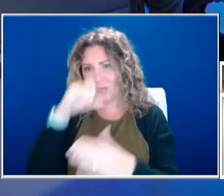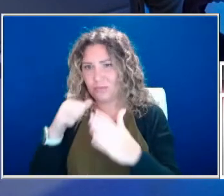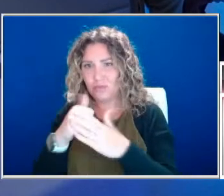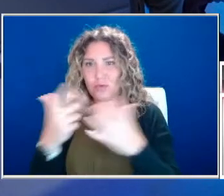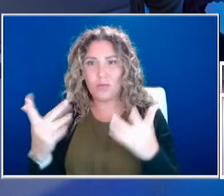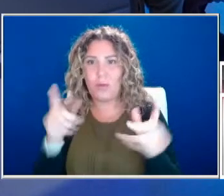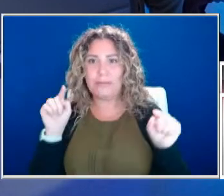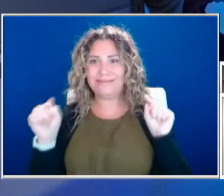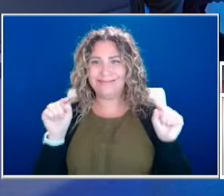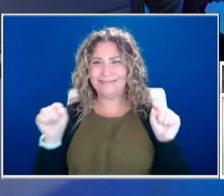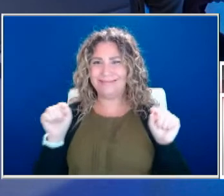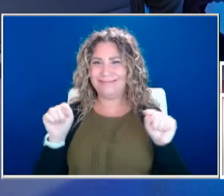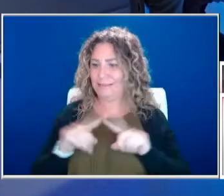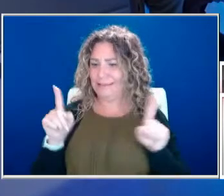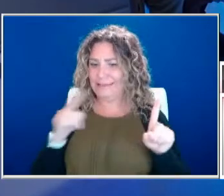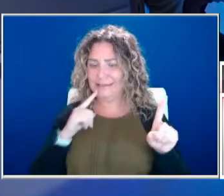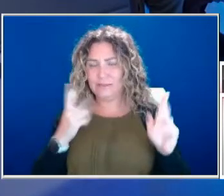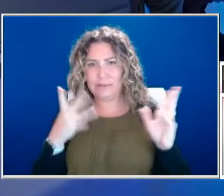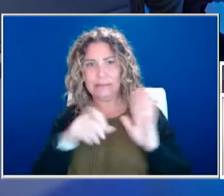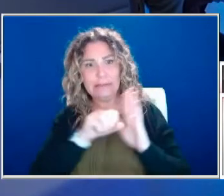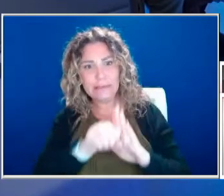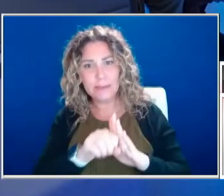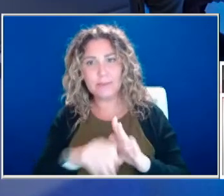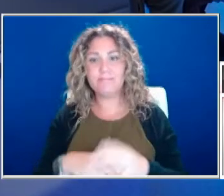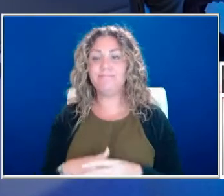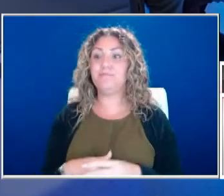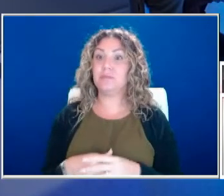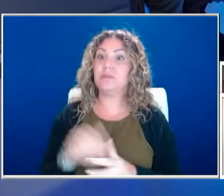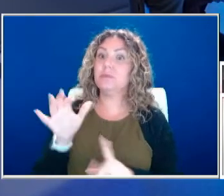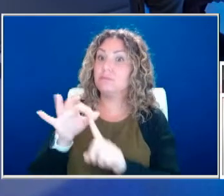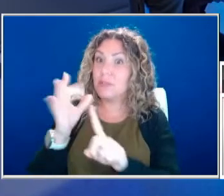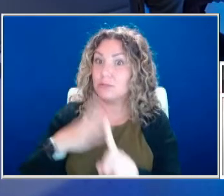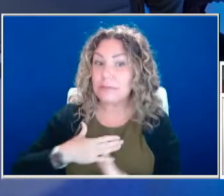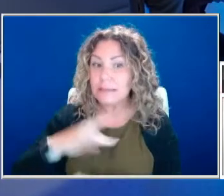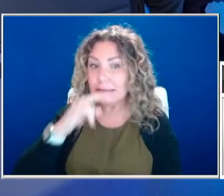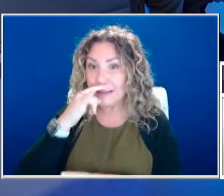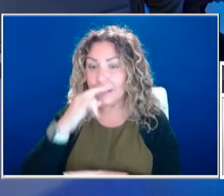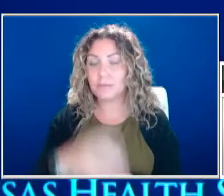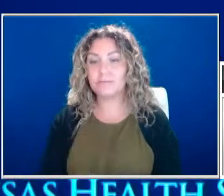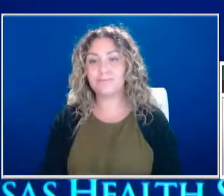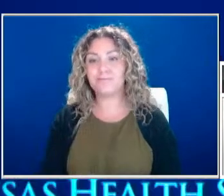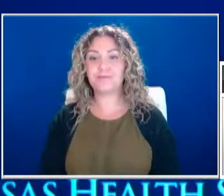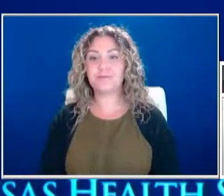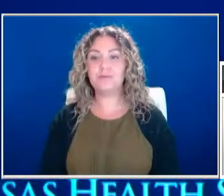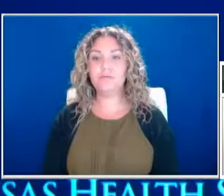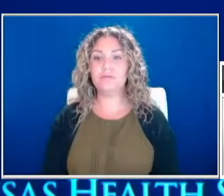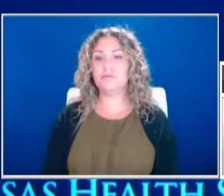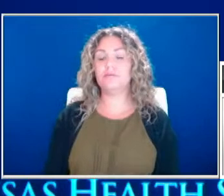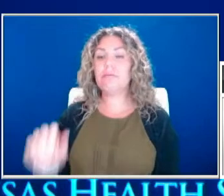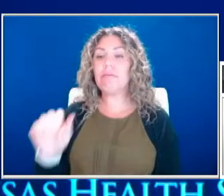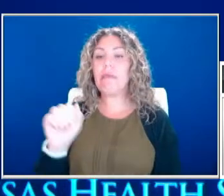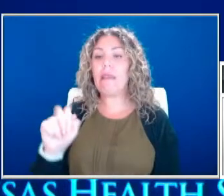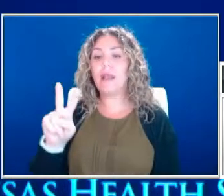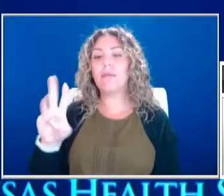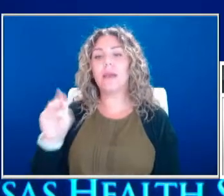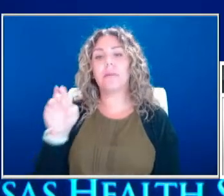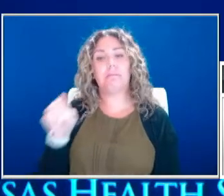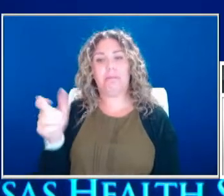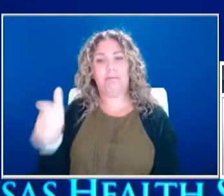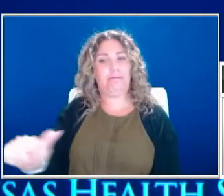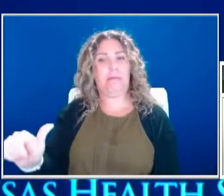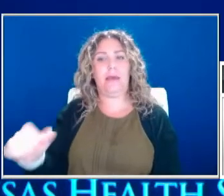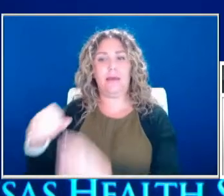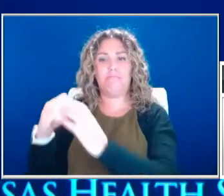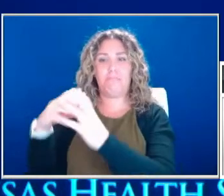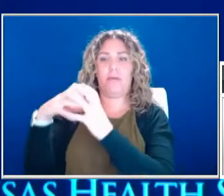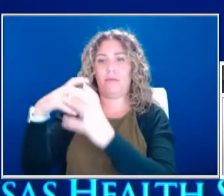signs? What should I be looking for? And especially in my kid. Sure. So AVMs can present like any mass in the brain. They can cause